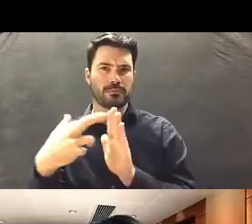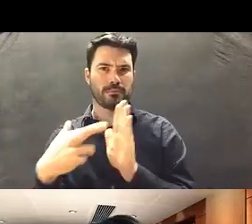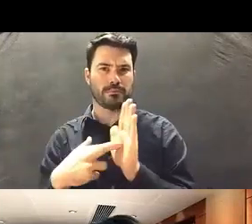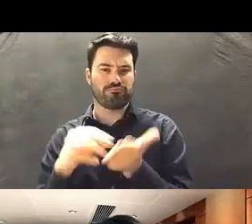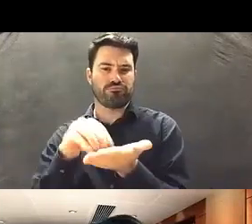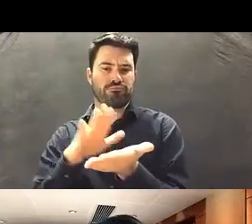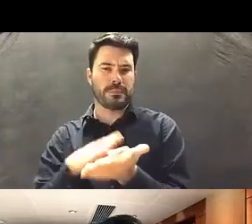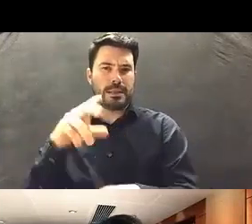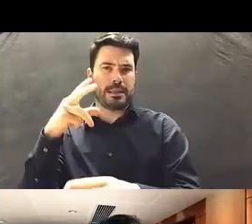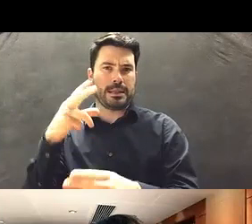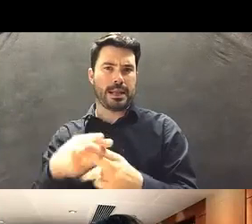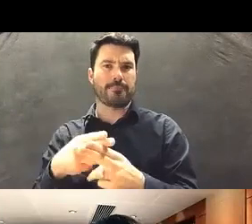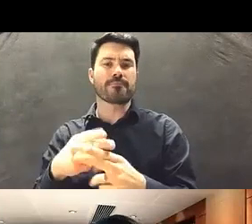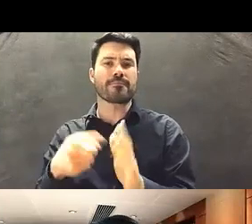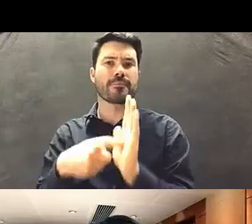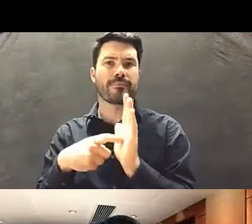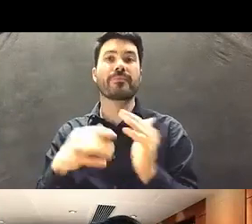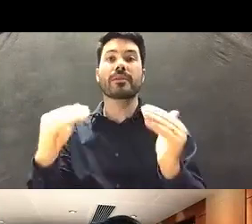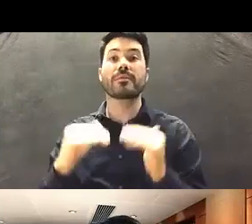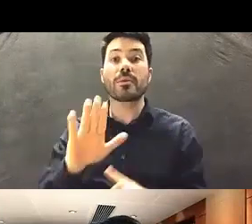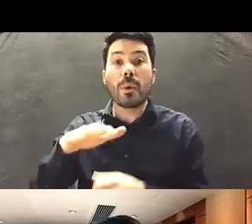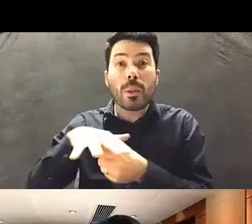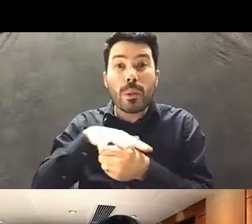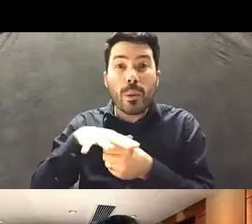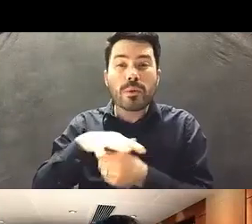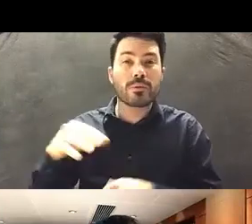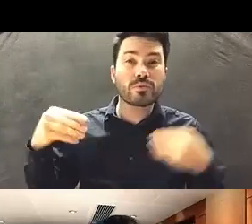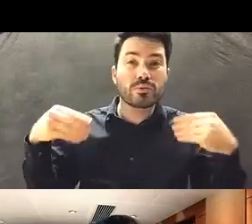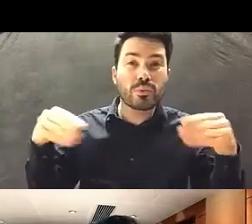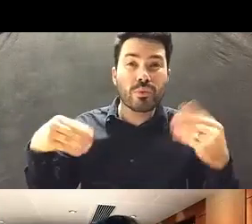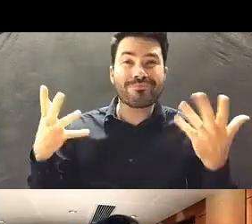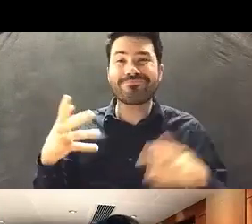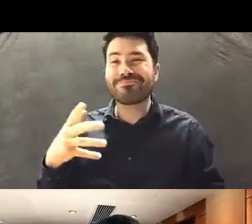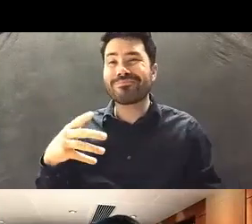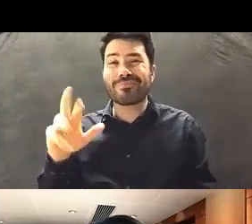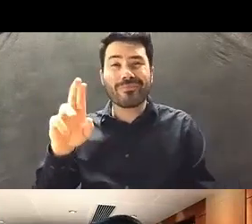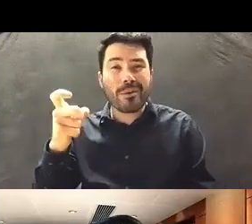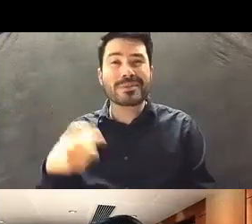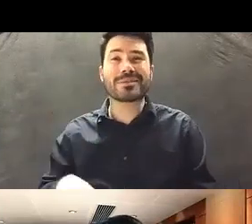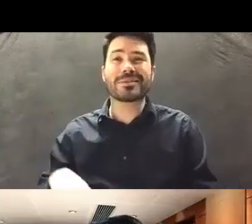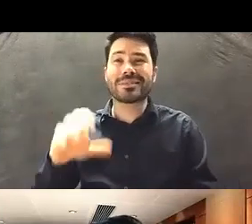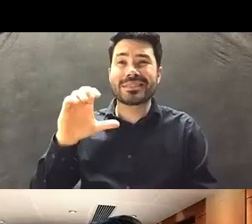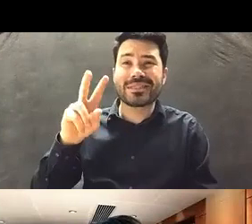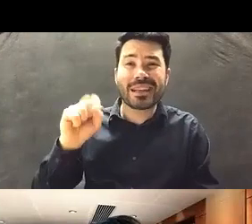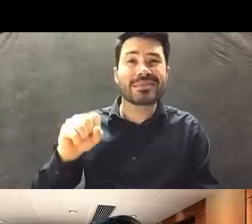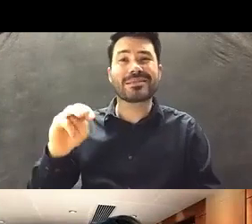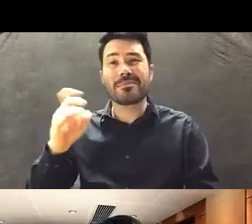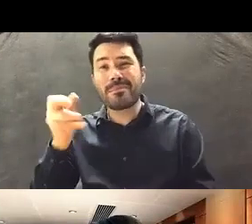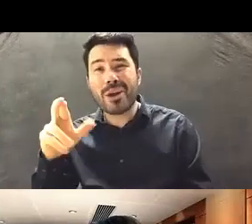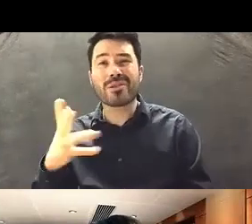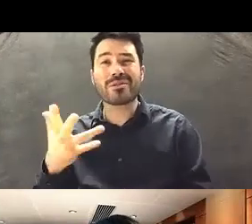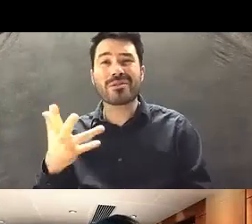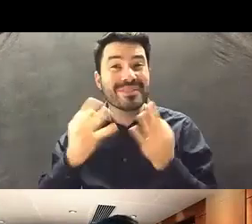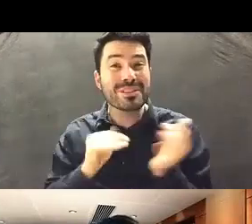And then your local pharmacies, whether it's Walgreens, CVS, or Myers, PCPs can give you a flu